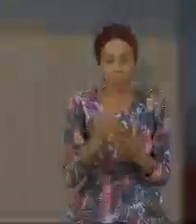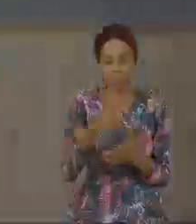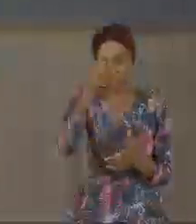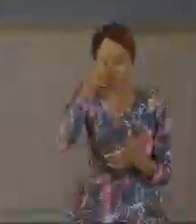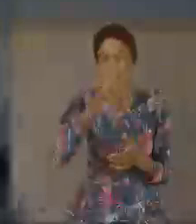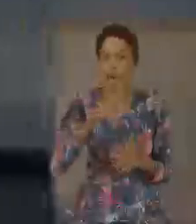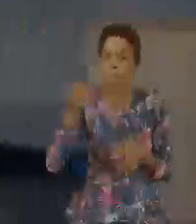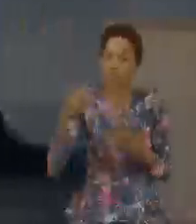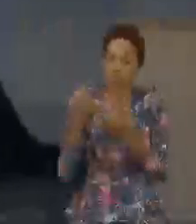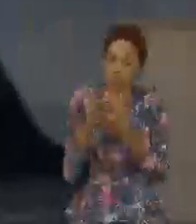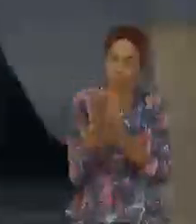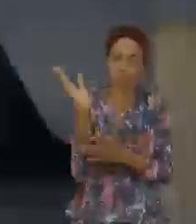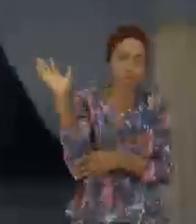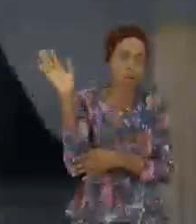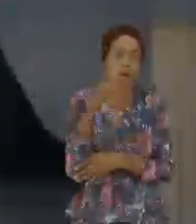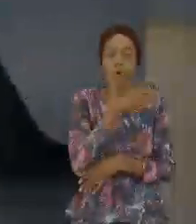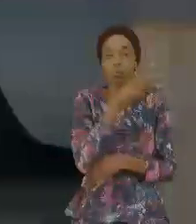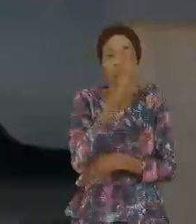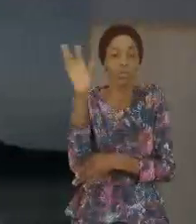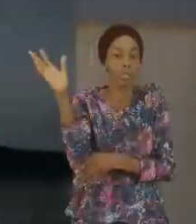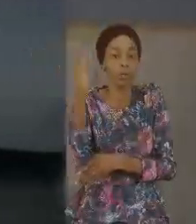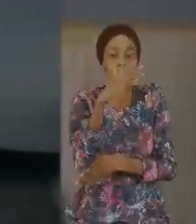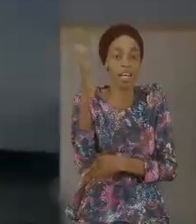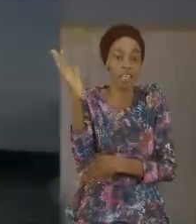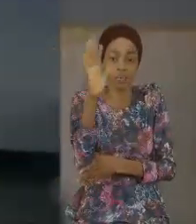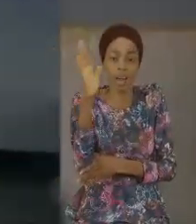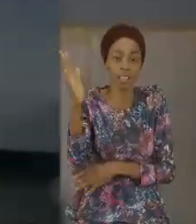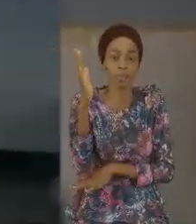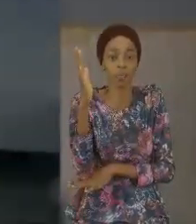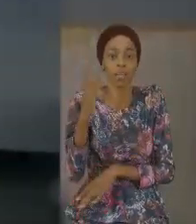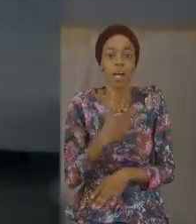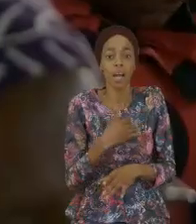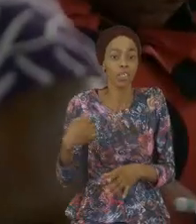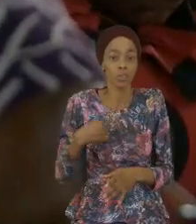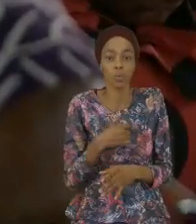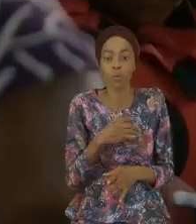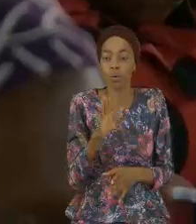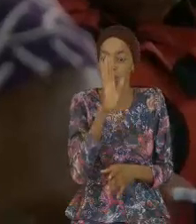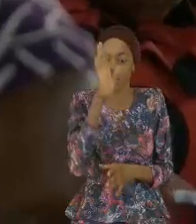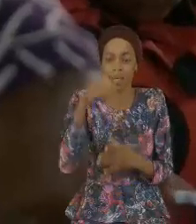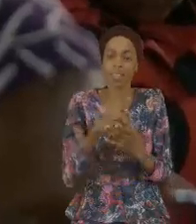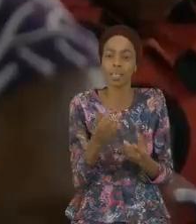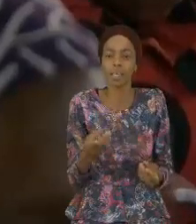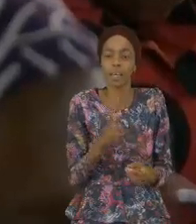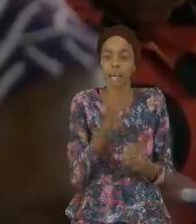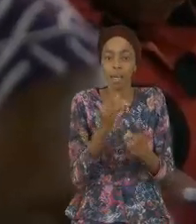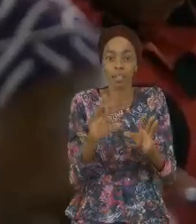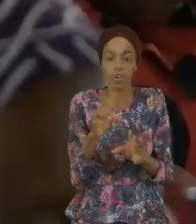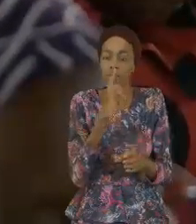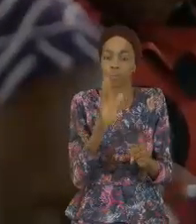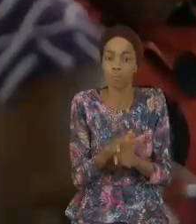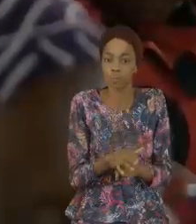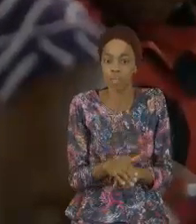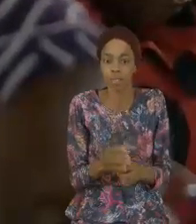wilderness, and then you'll be in the land of promise. But if you're always standing